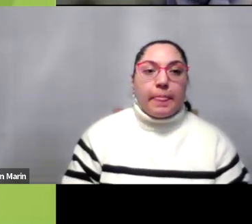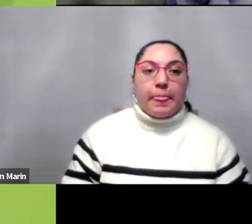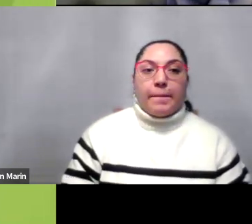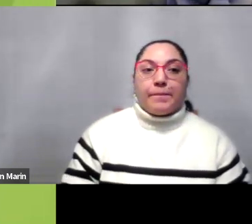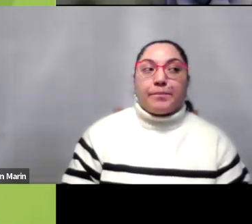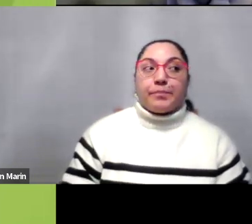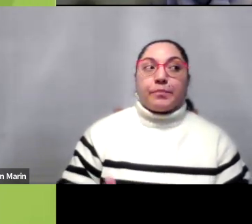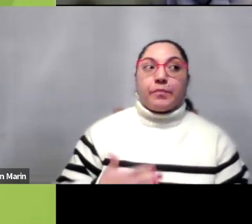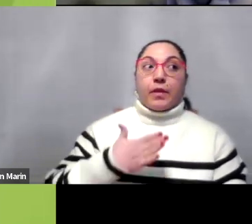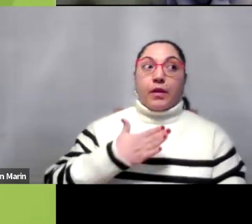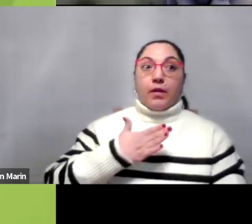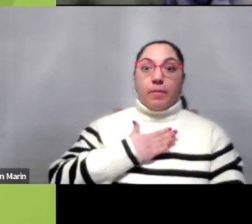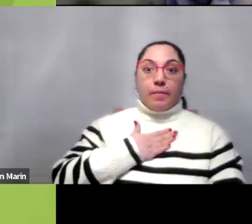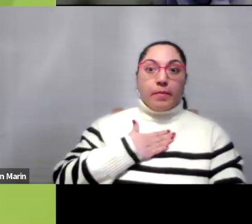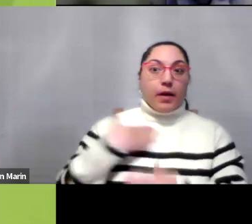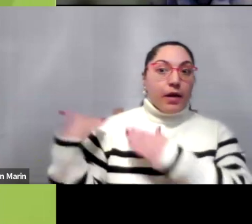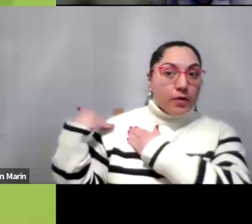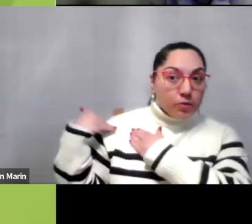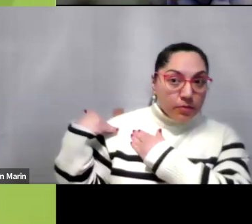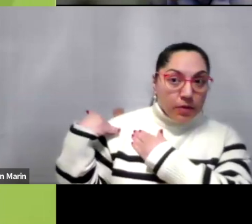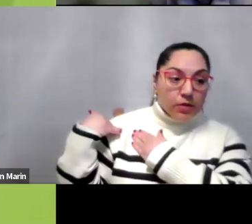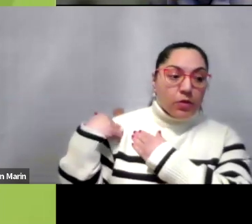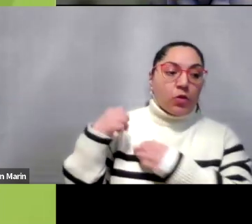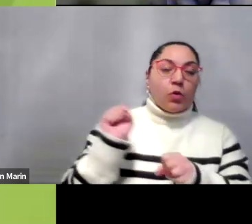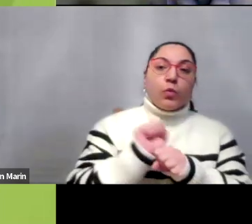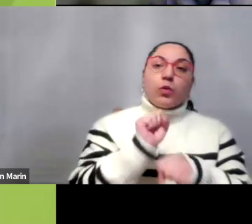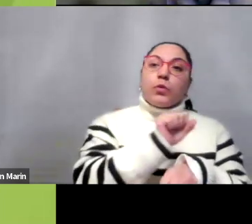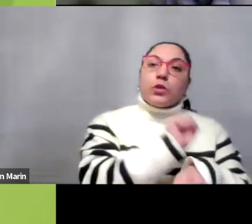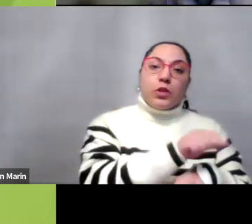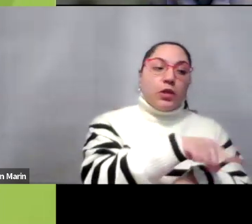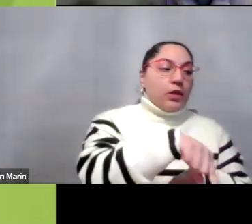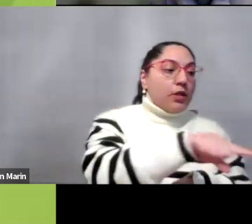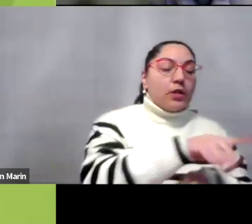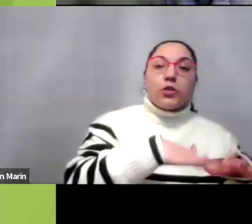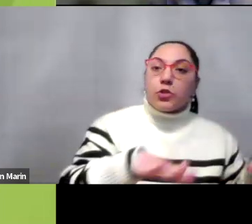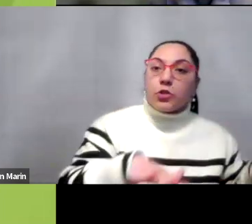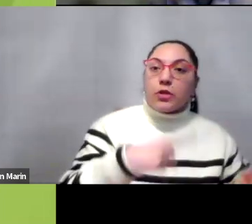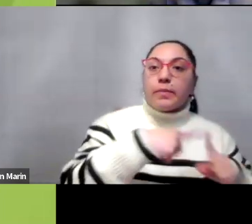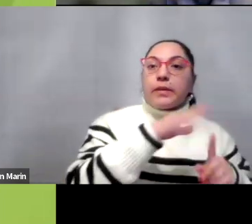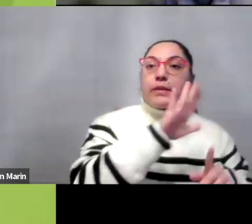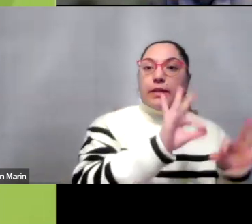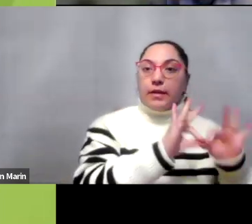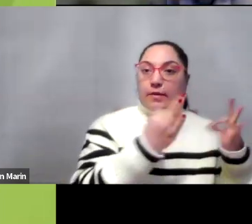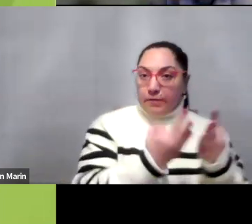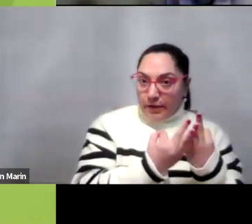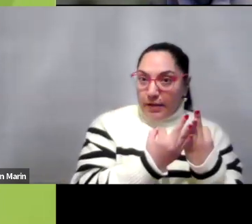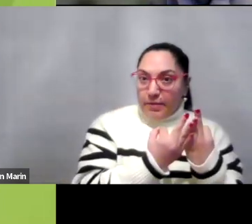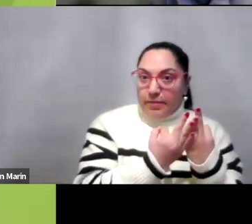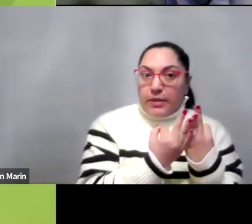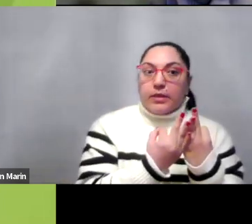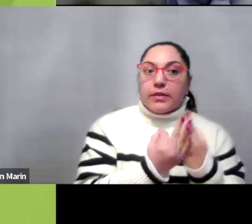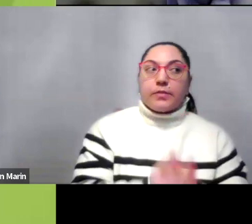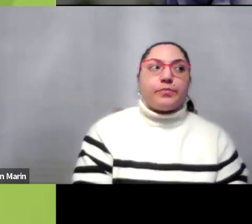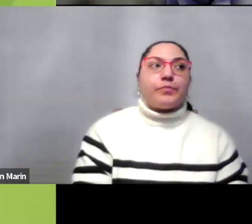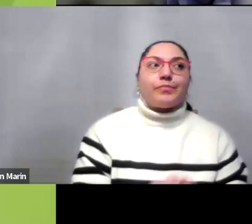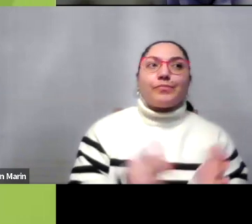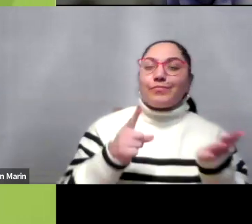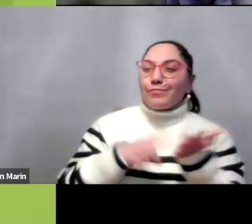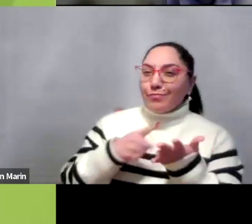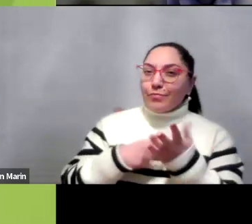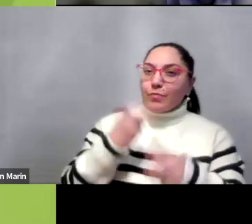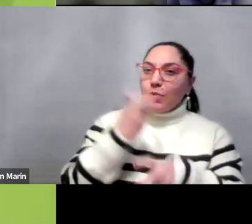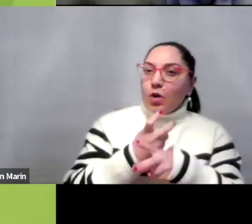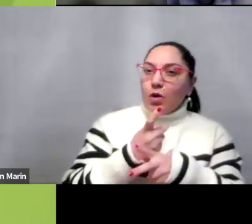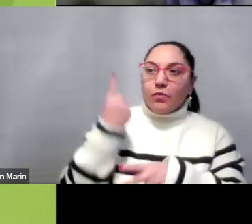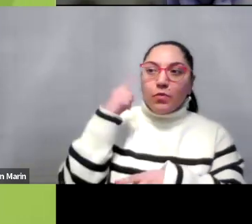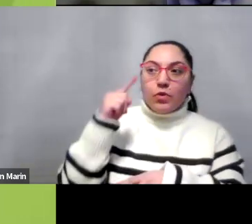My role, like I said, is working with children and adolescents and their families. And sometimes it's really hard to really assess when you might need